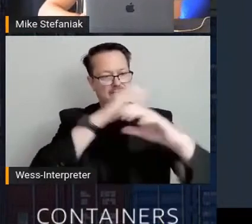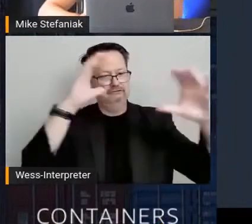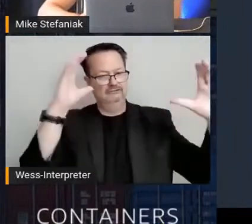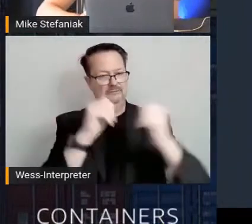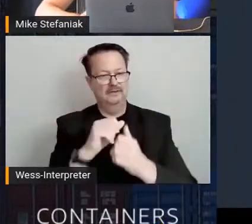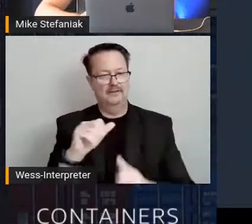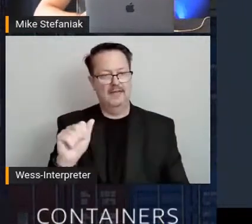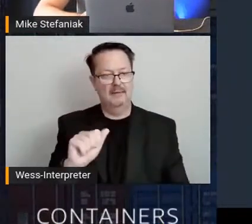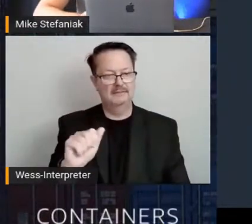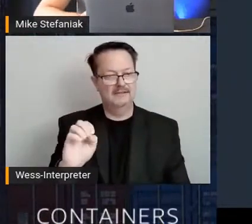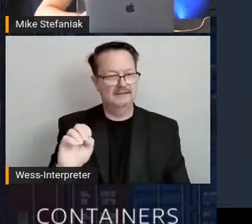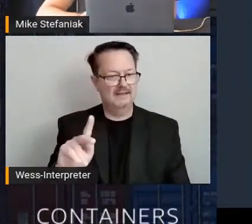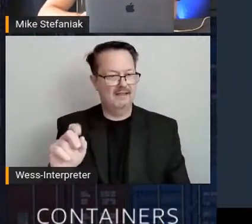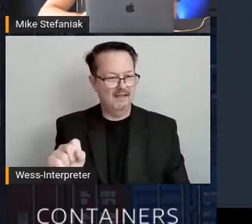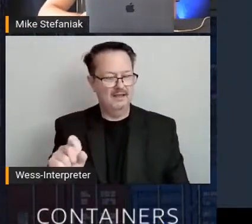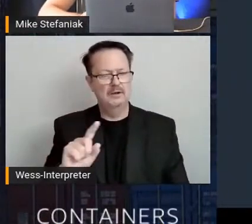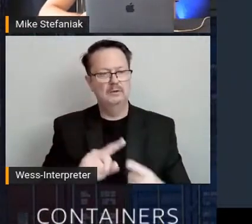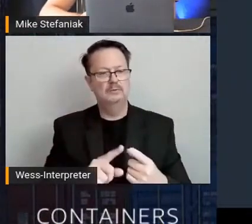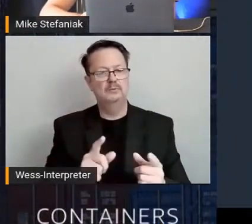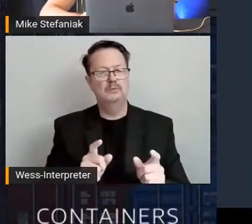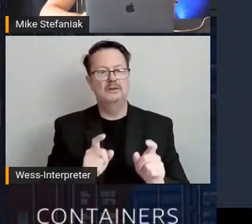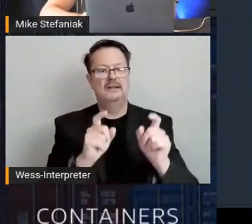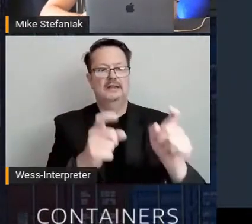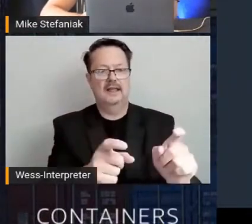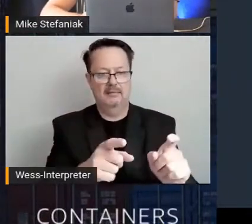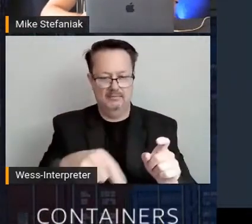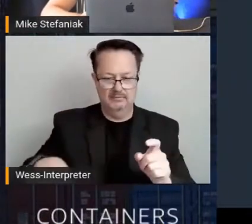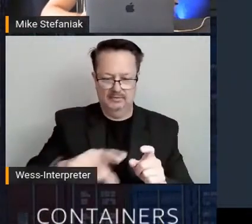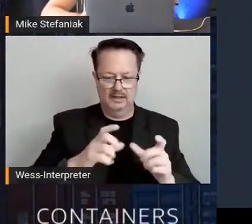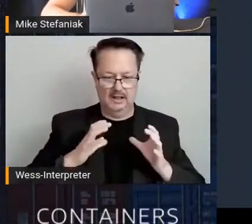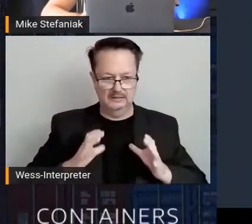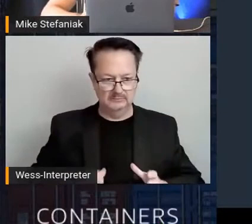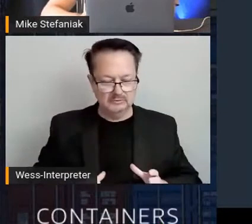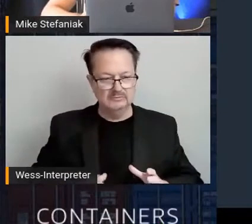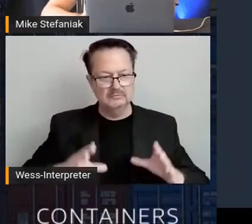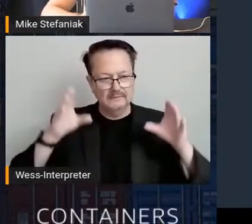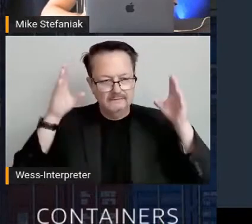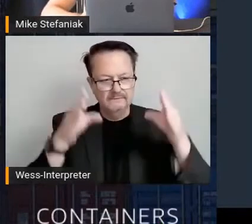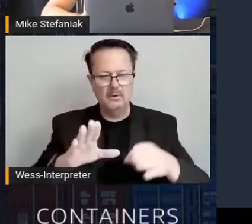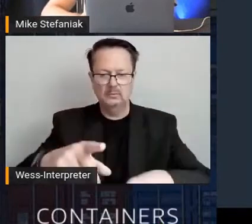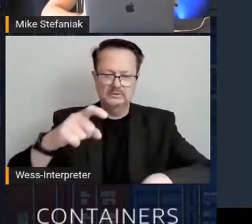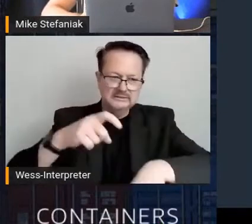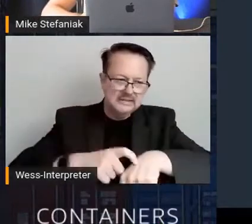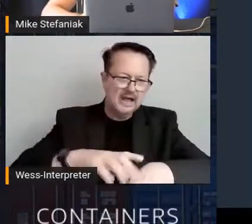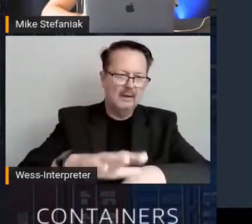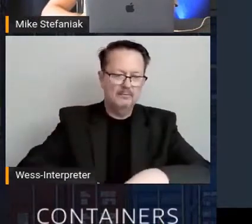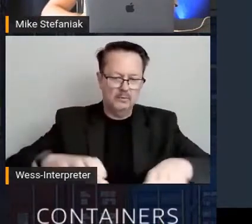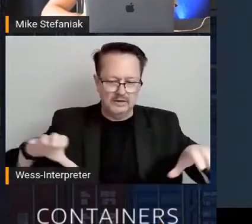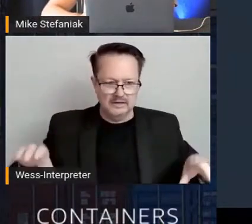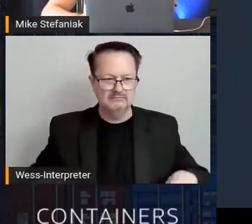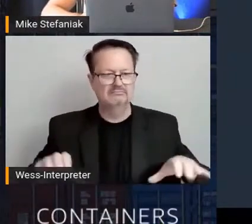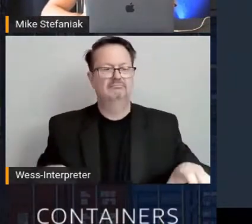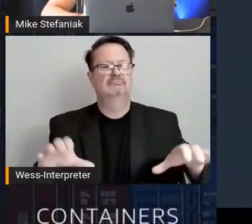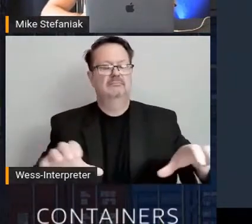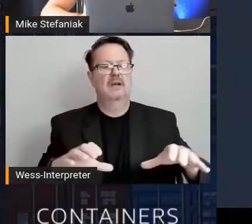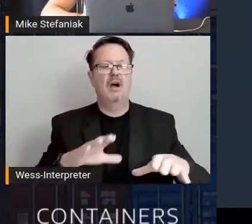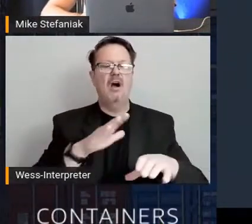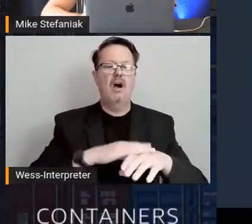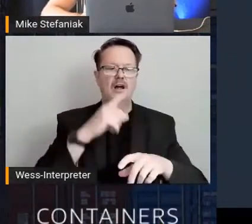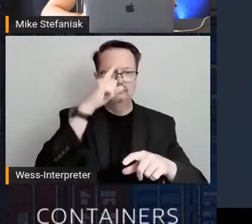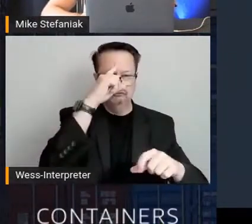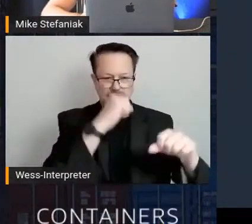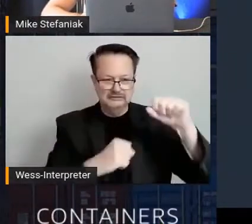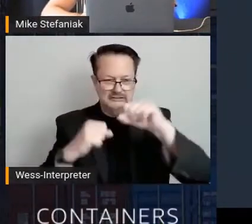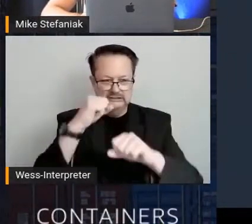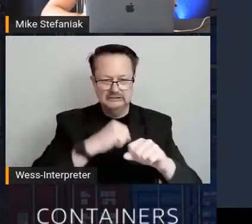Amazon EKS is really to enable you, our customers, to focus your time and energy on strategic operations and